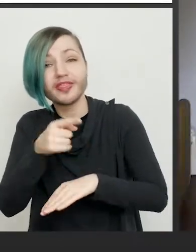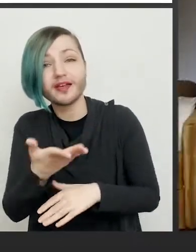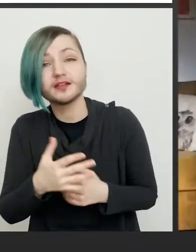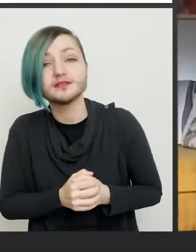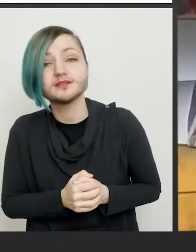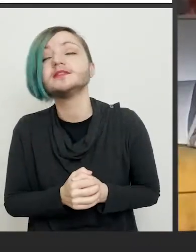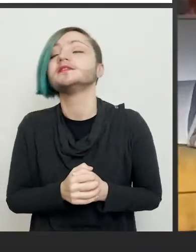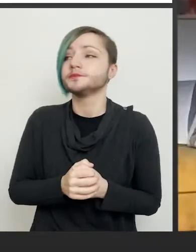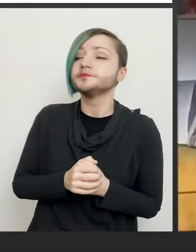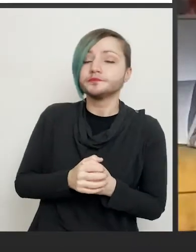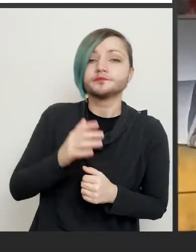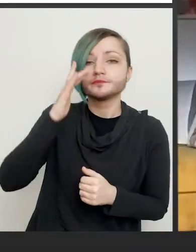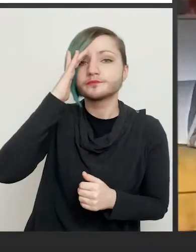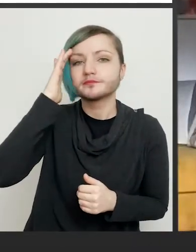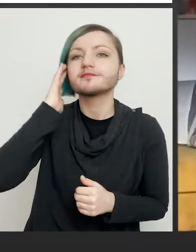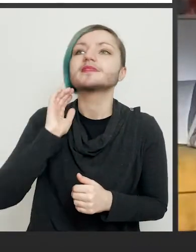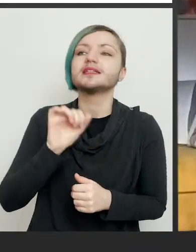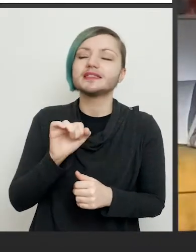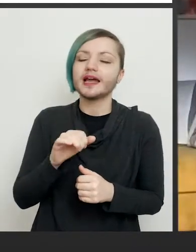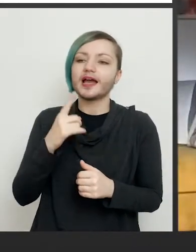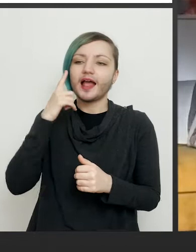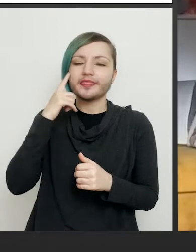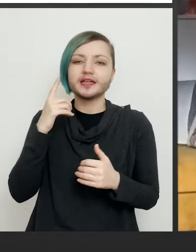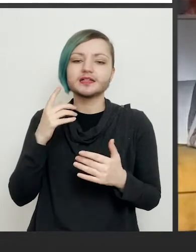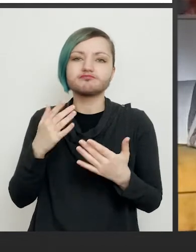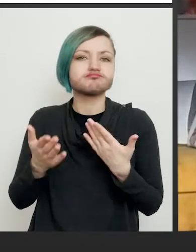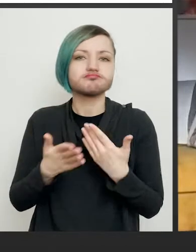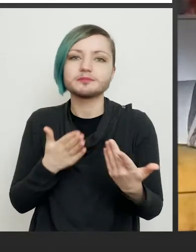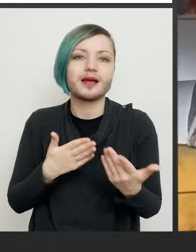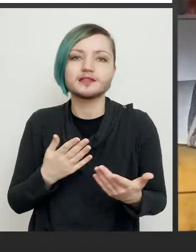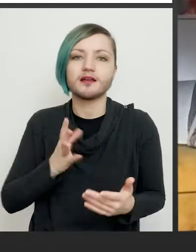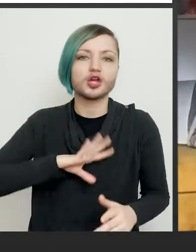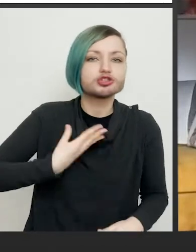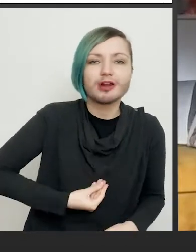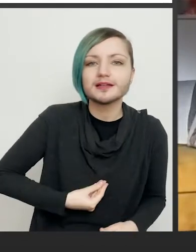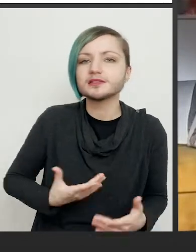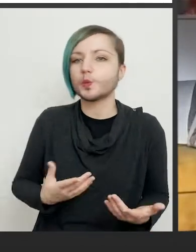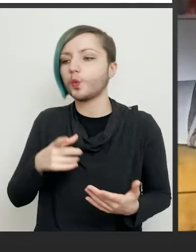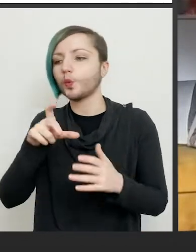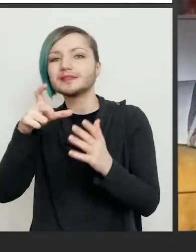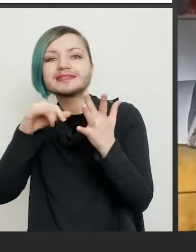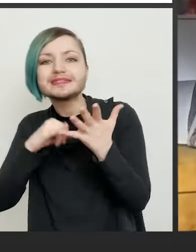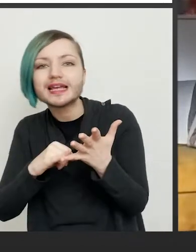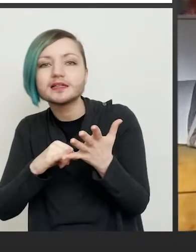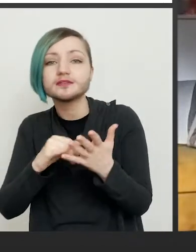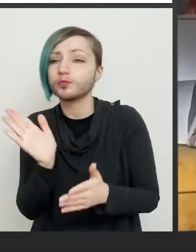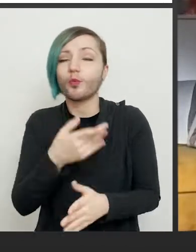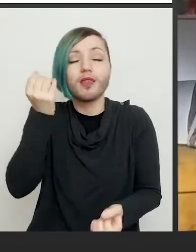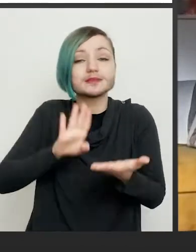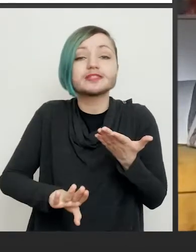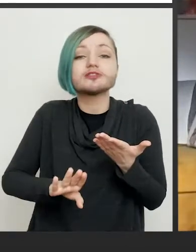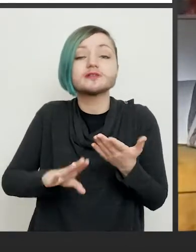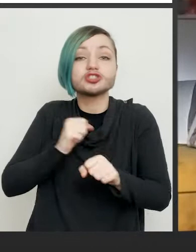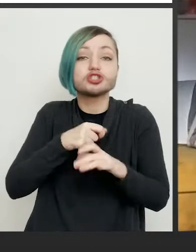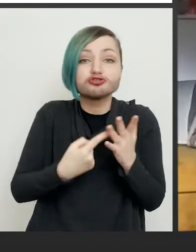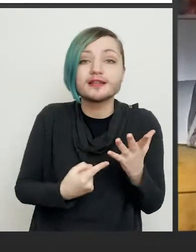think, regardless of whether people are trans or cis, we all have these experiences of gender where something